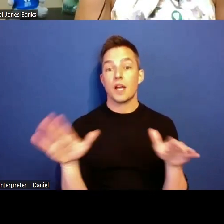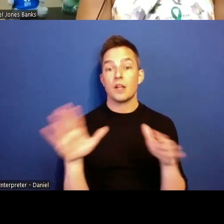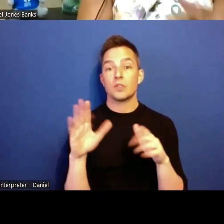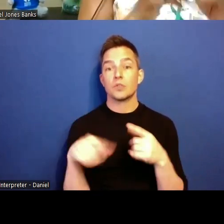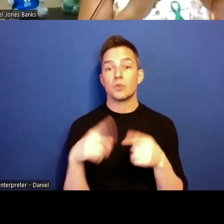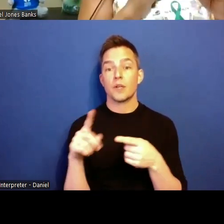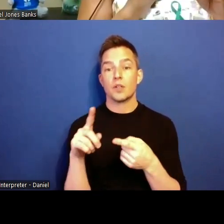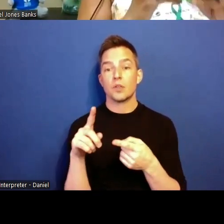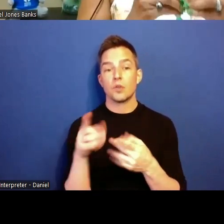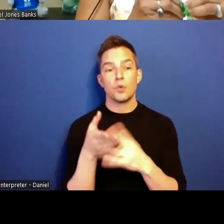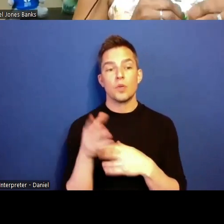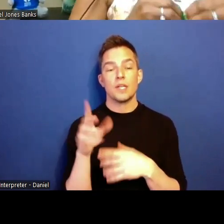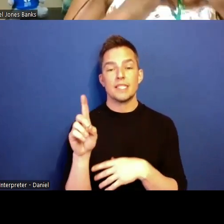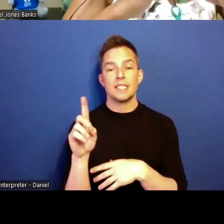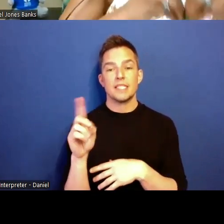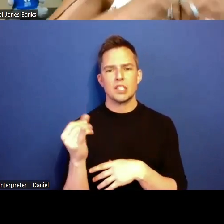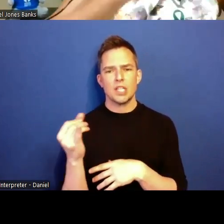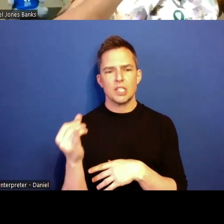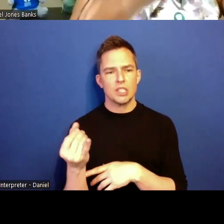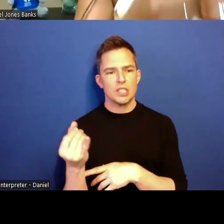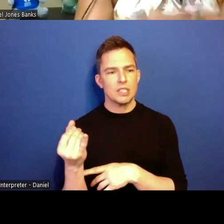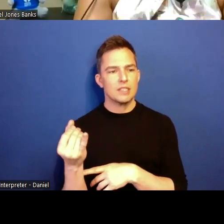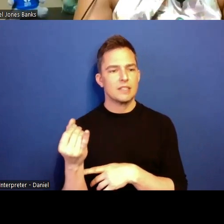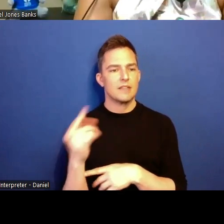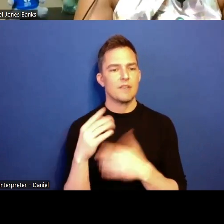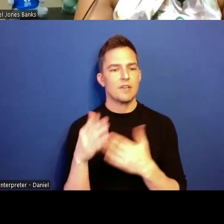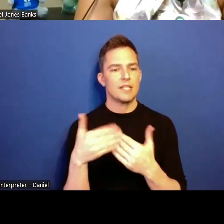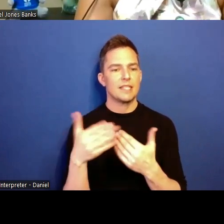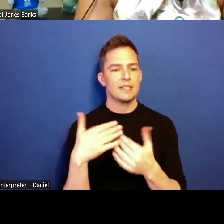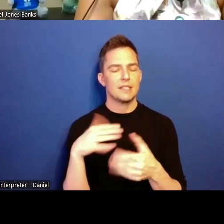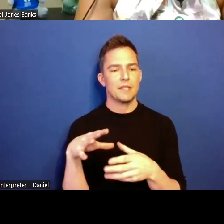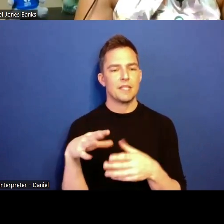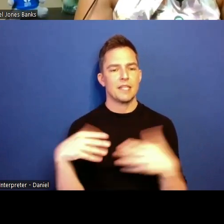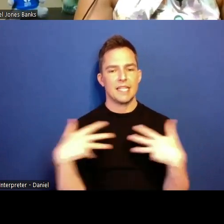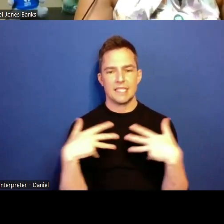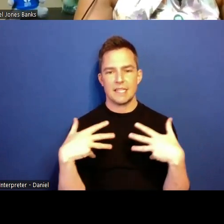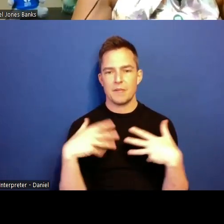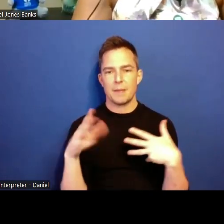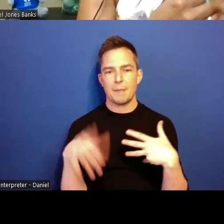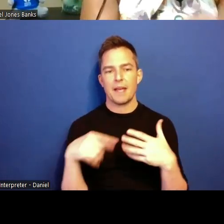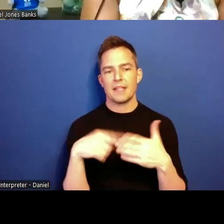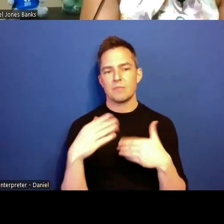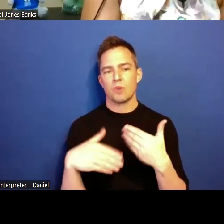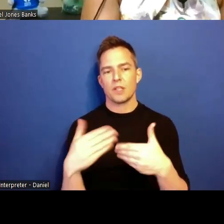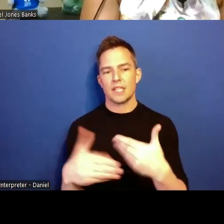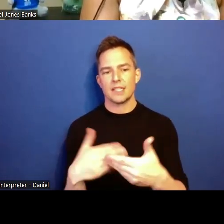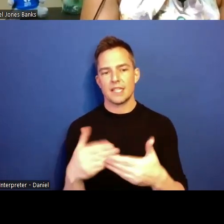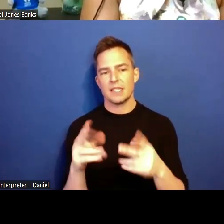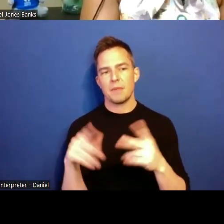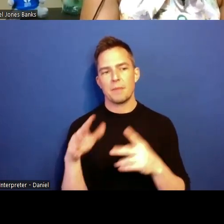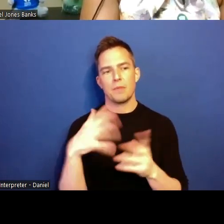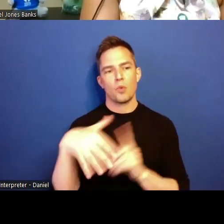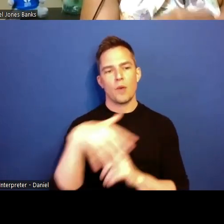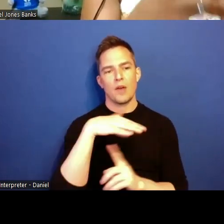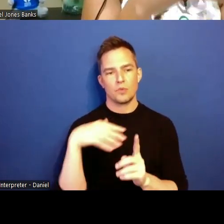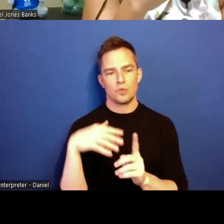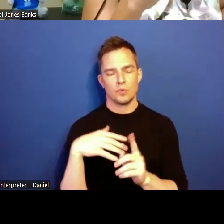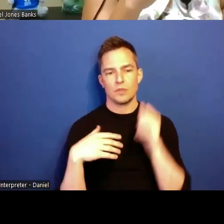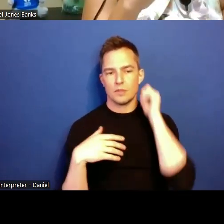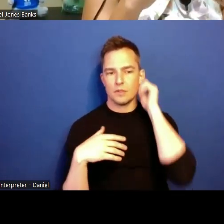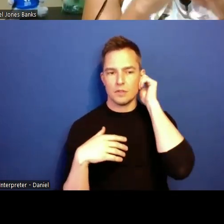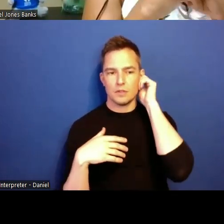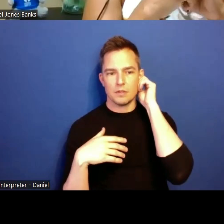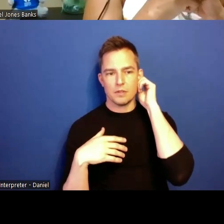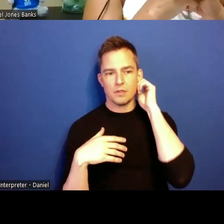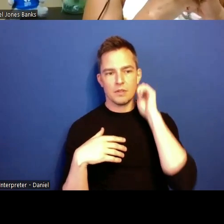DJJ, very easily to be intimidated by the process and the people around you.